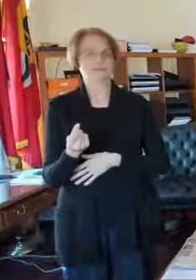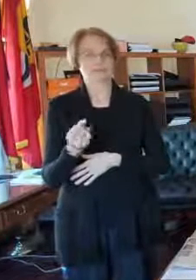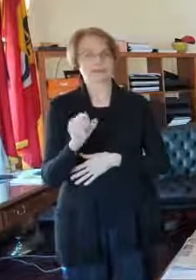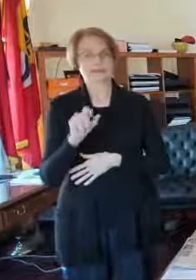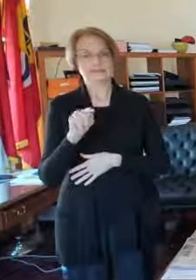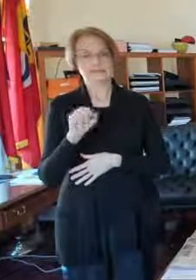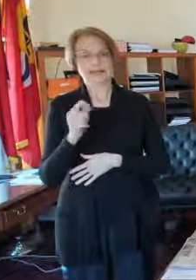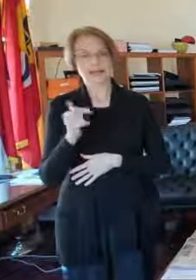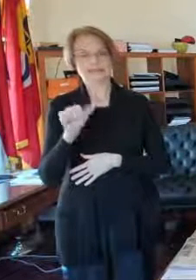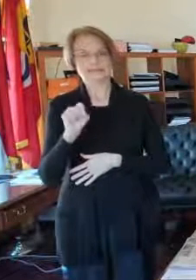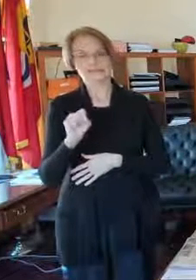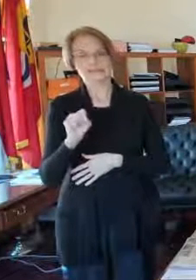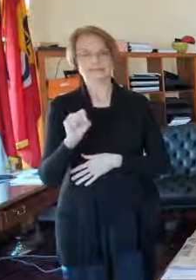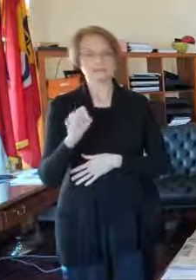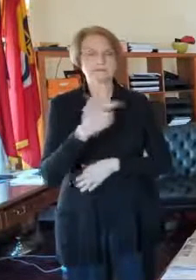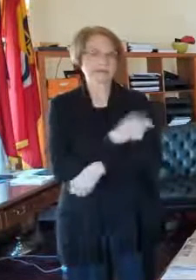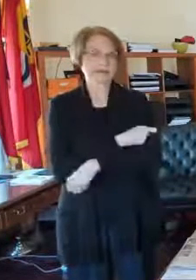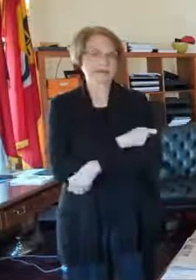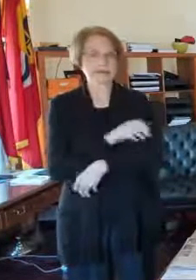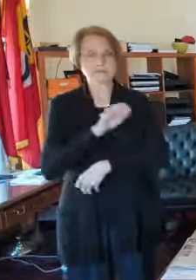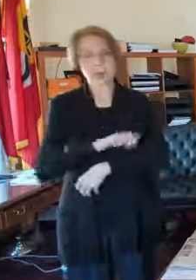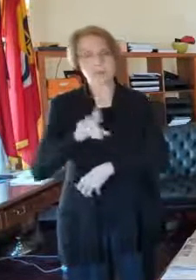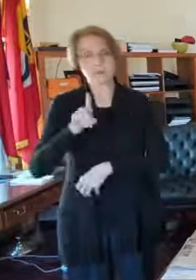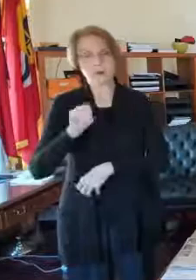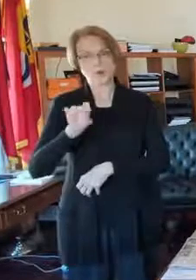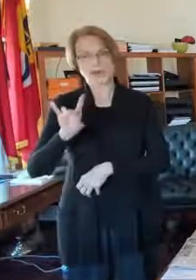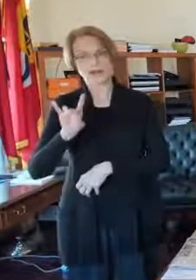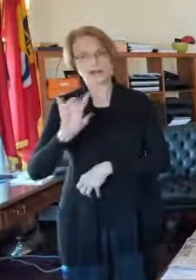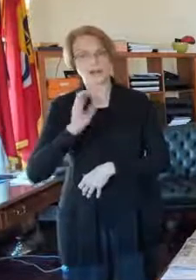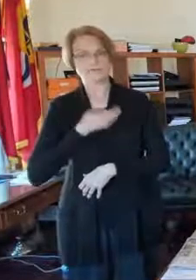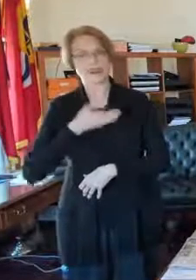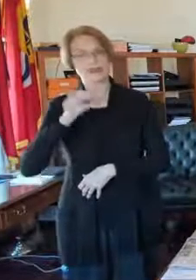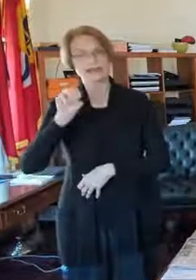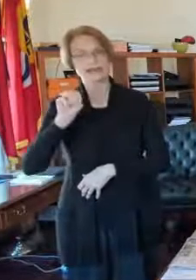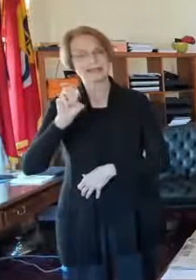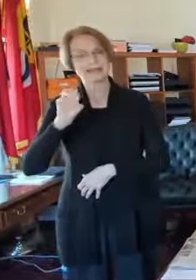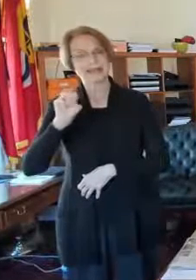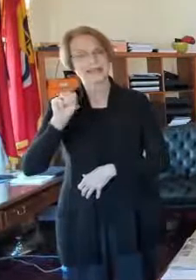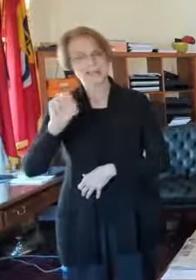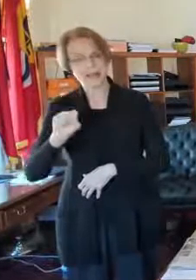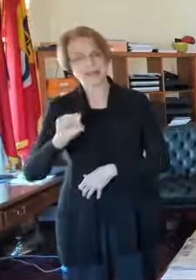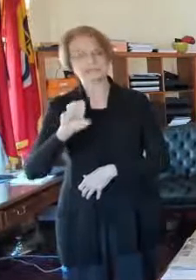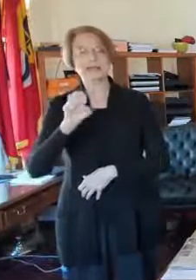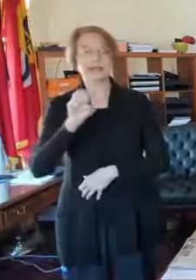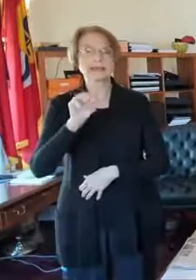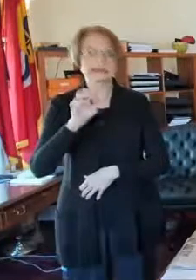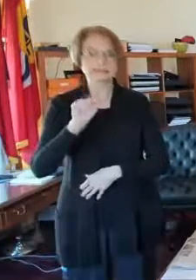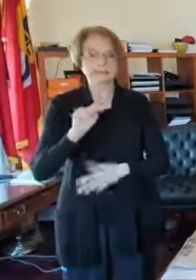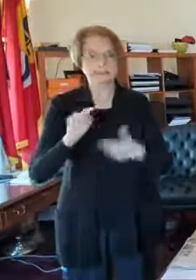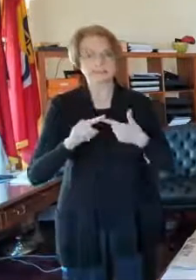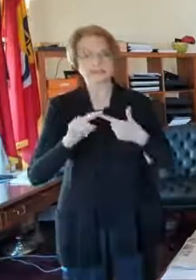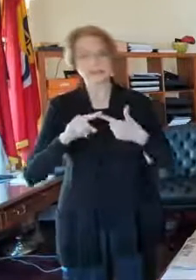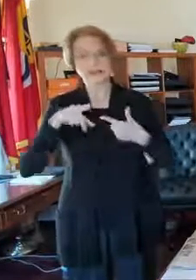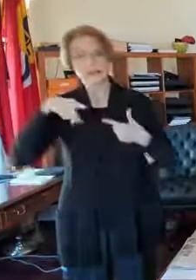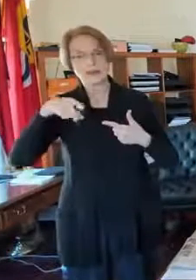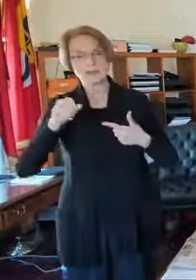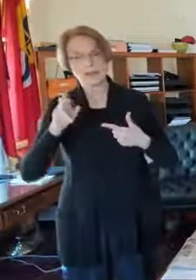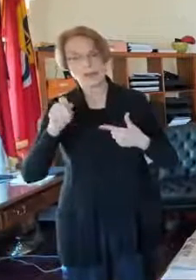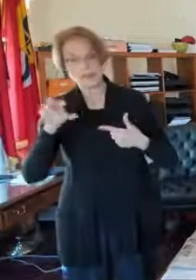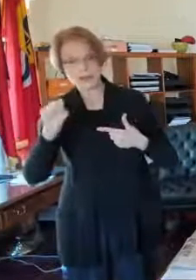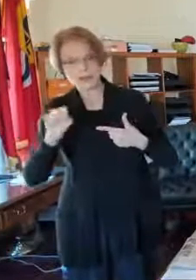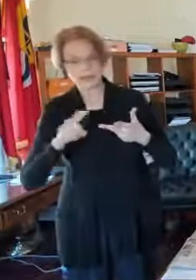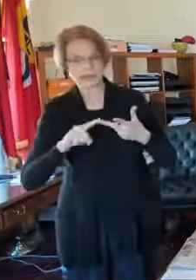St. Alexius vaccinated about 108 of our EMS EMTs, paramedics, firefighters.